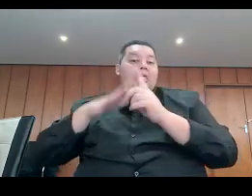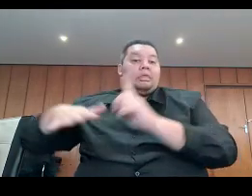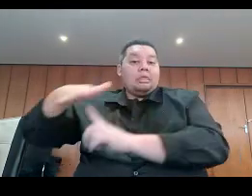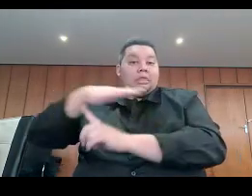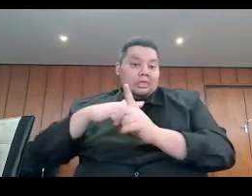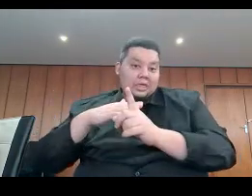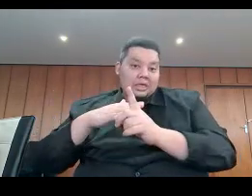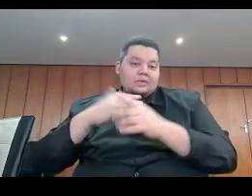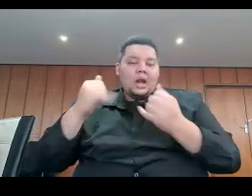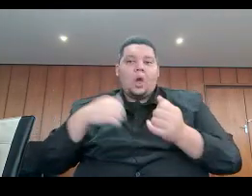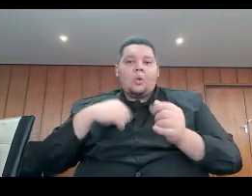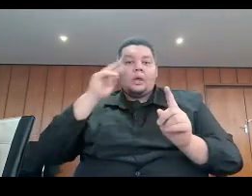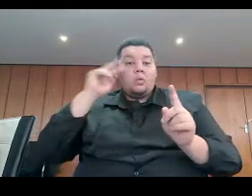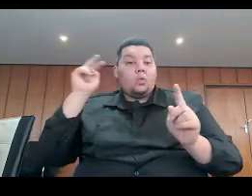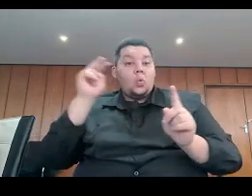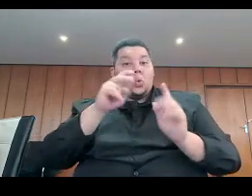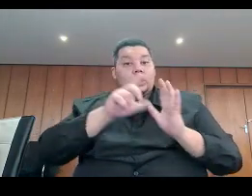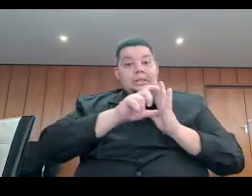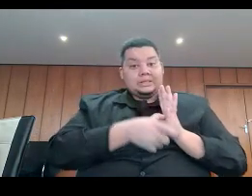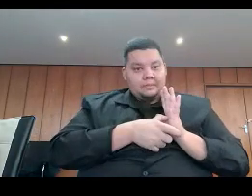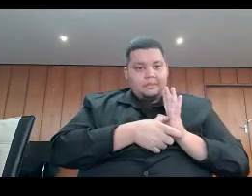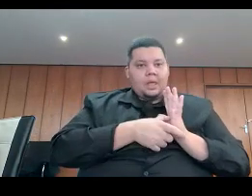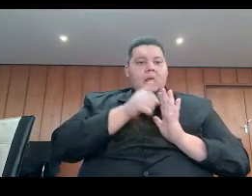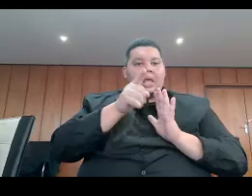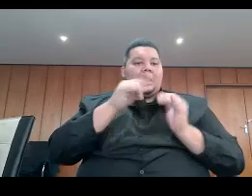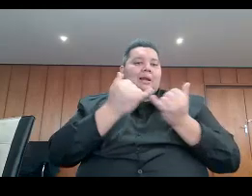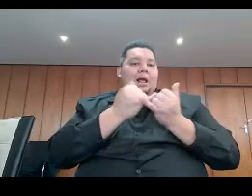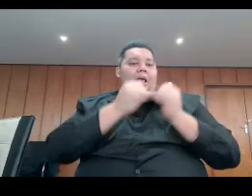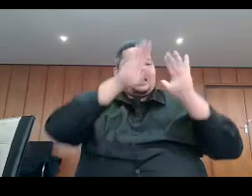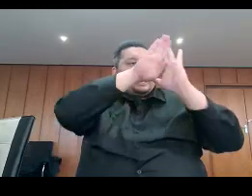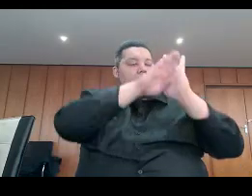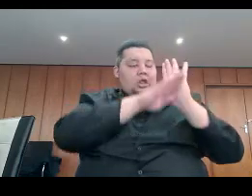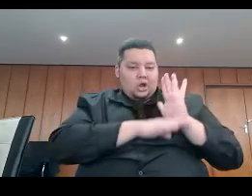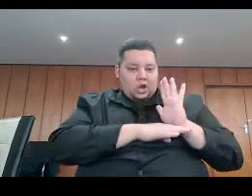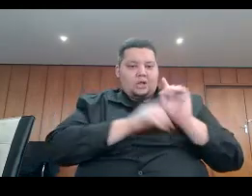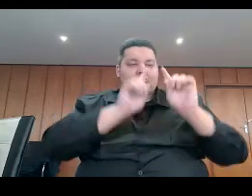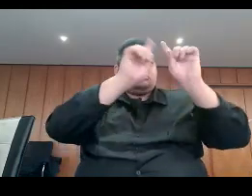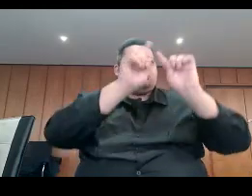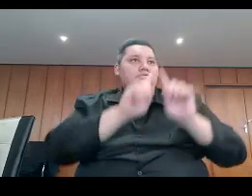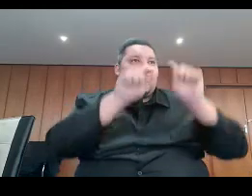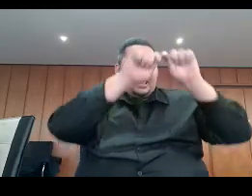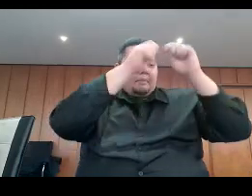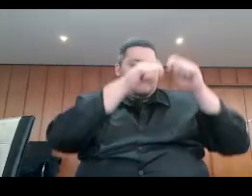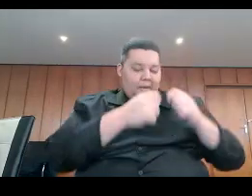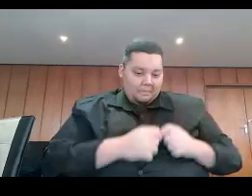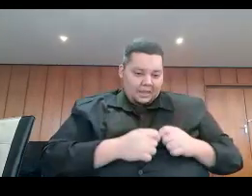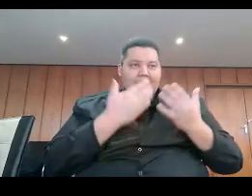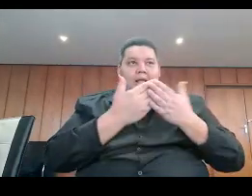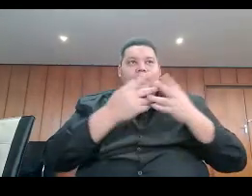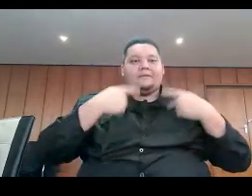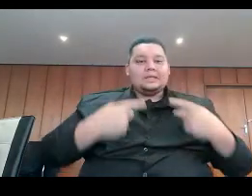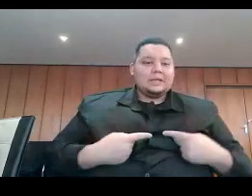professions. So we look at disabilities as a catalog, literally, of impairments that can be